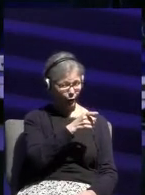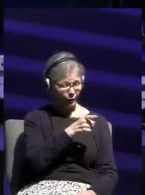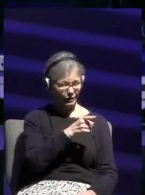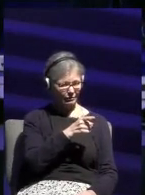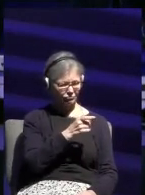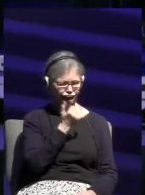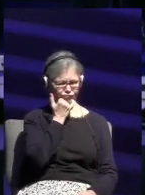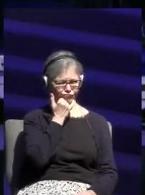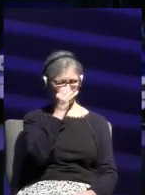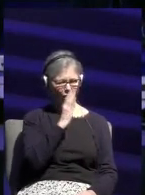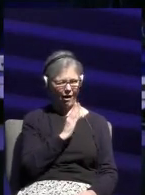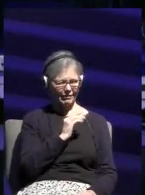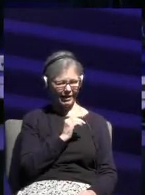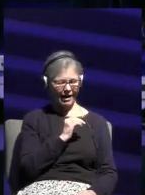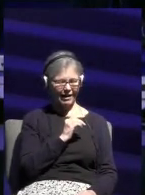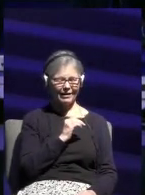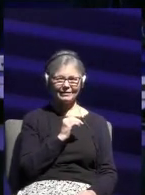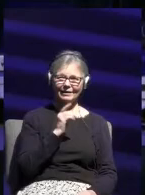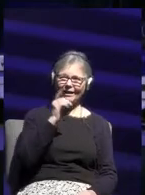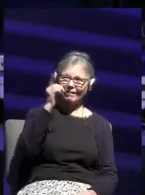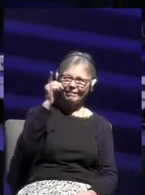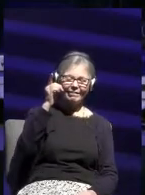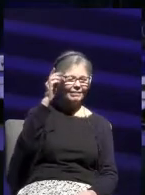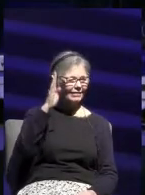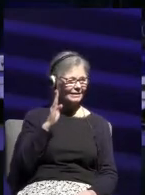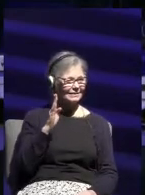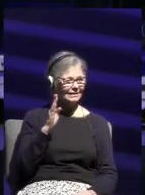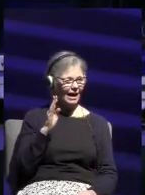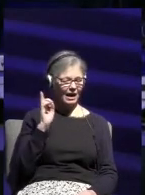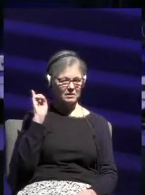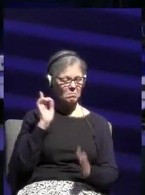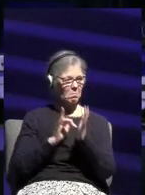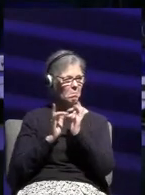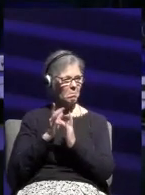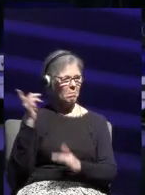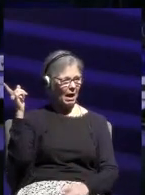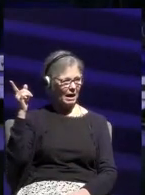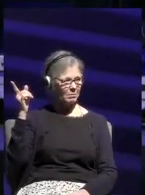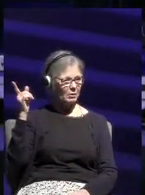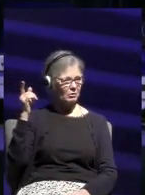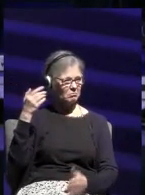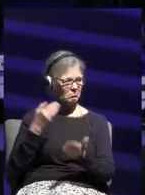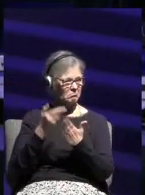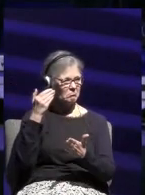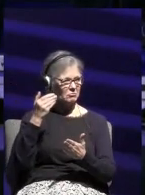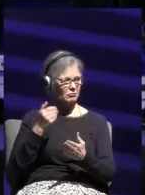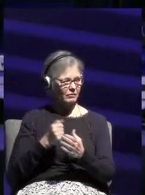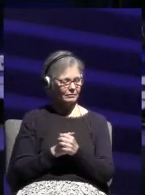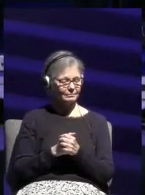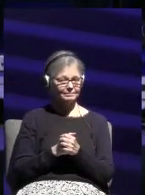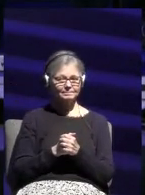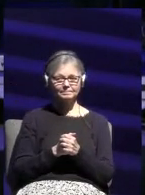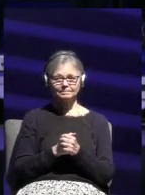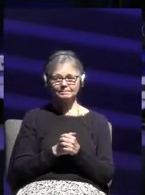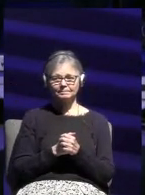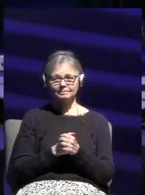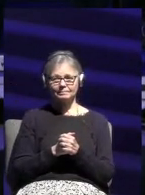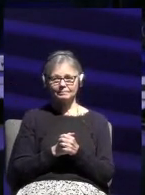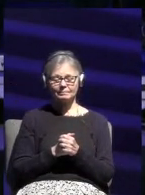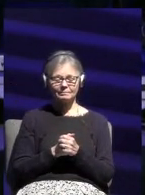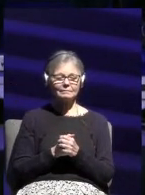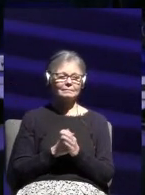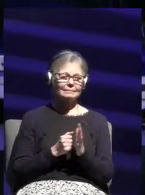That's not the God. That's not the God in this Bible. That's not the God in this Bible. Now, God hates